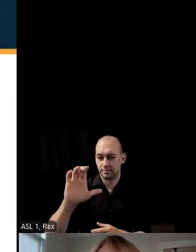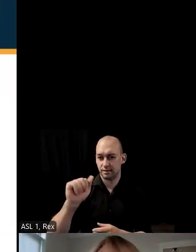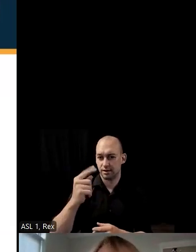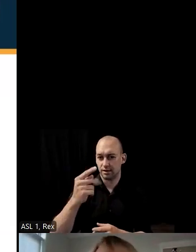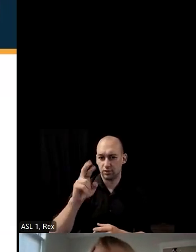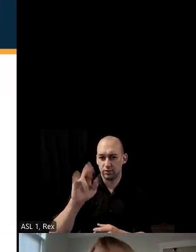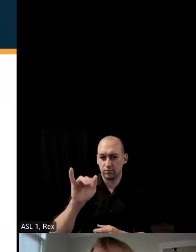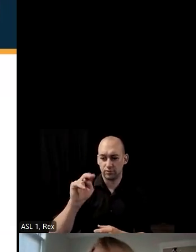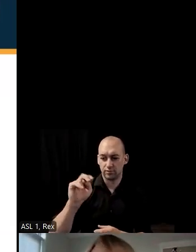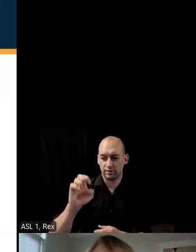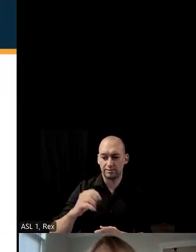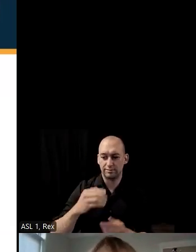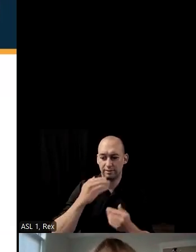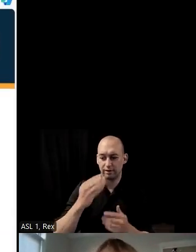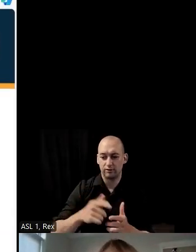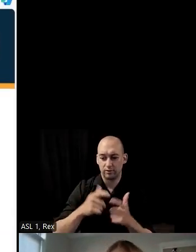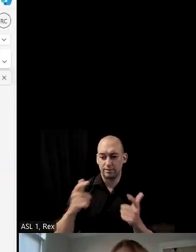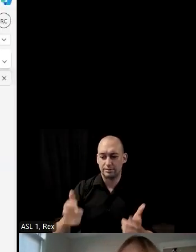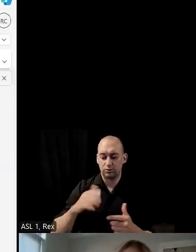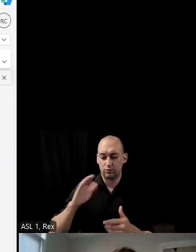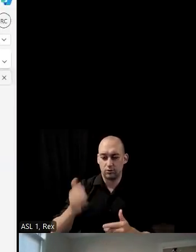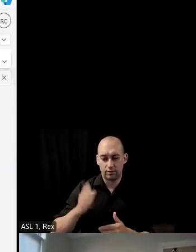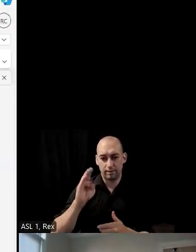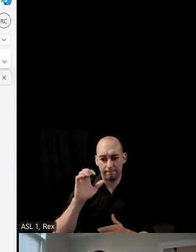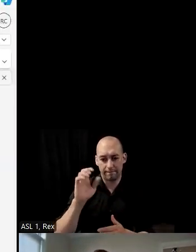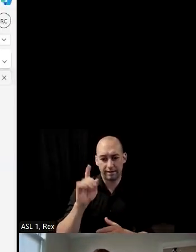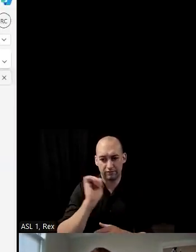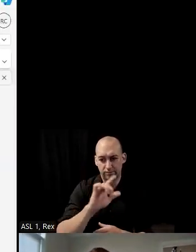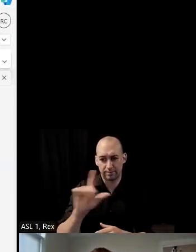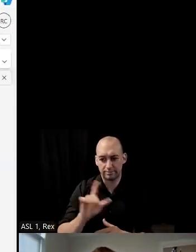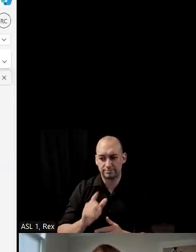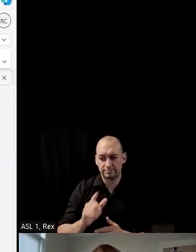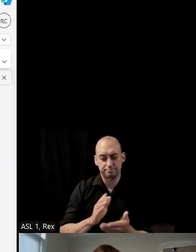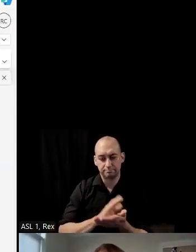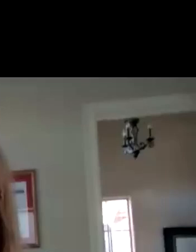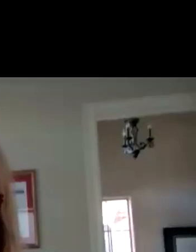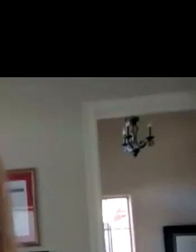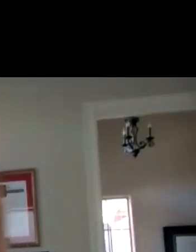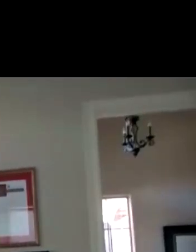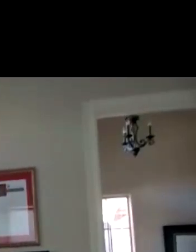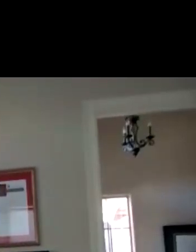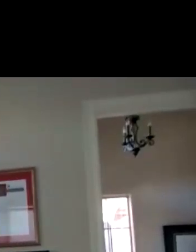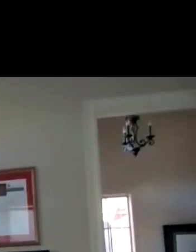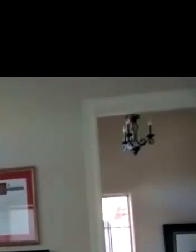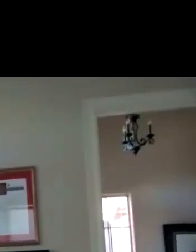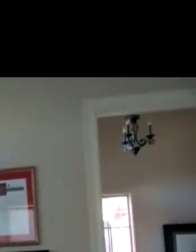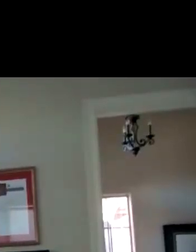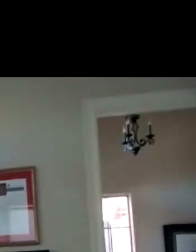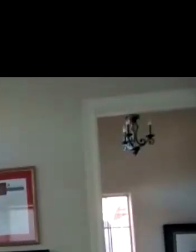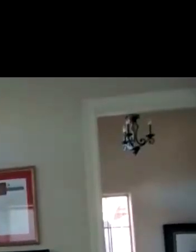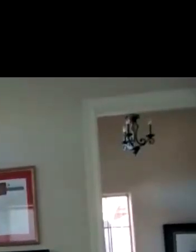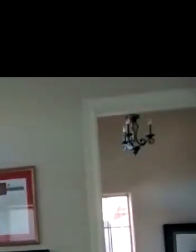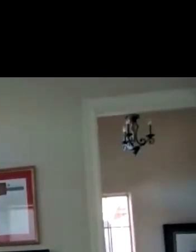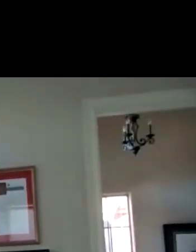Thank you so much. Welcome back, everyone, after a nice little break. And it is really